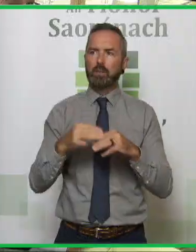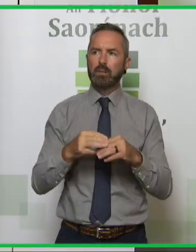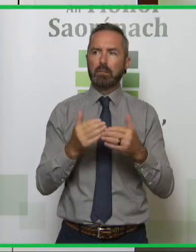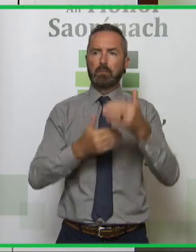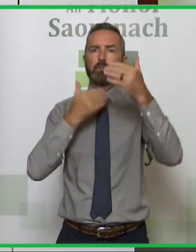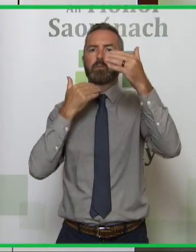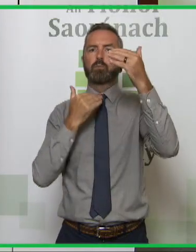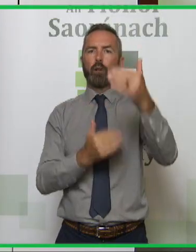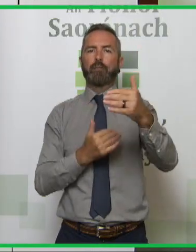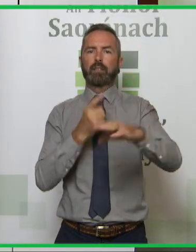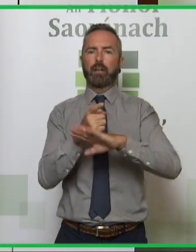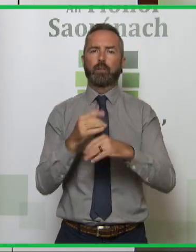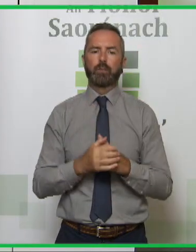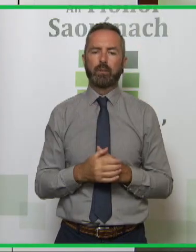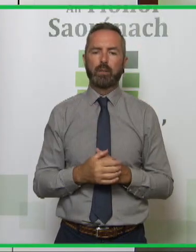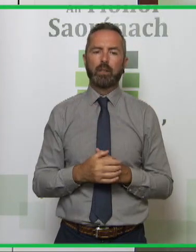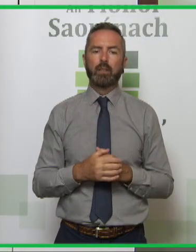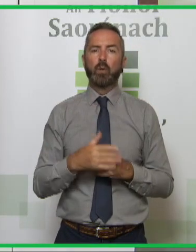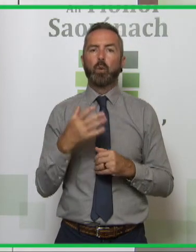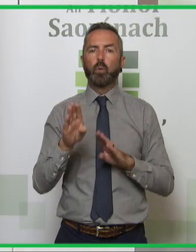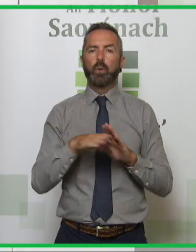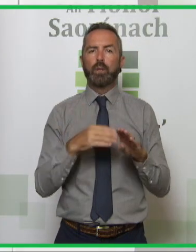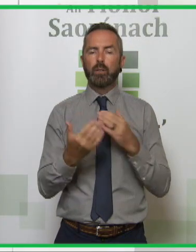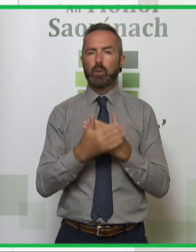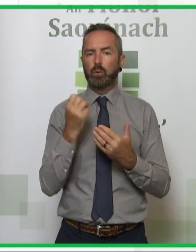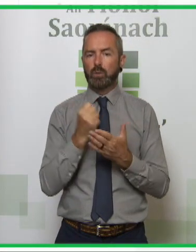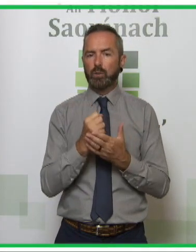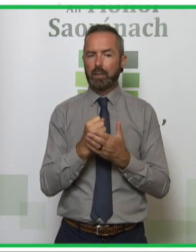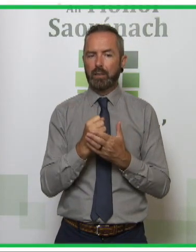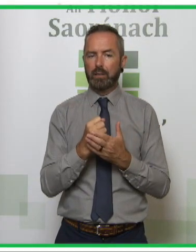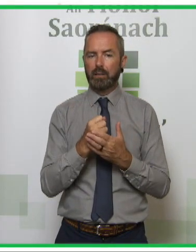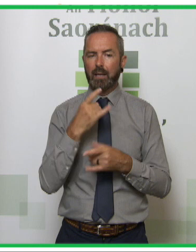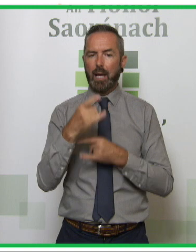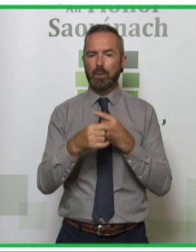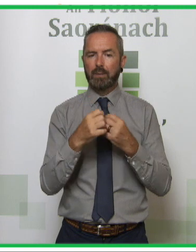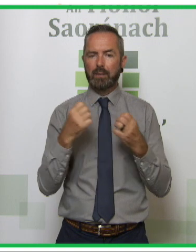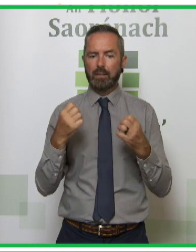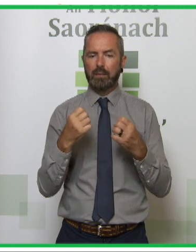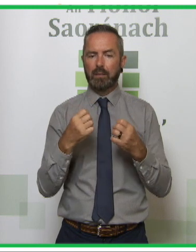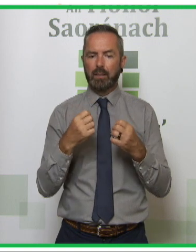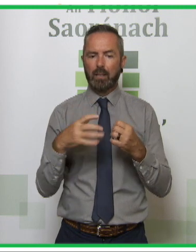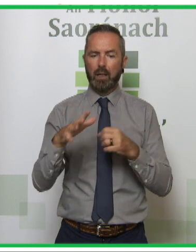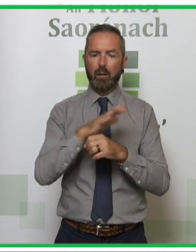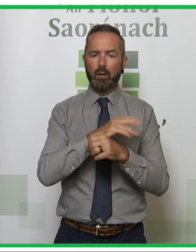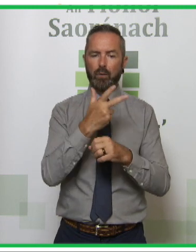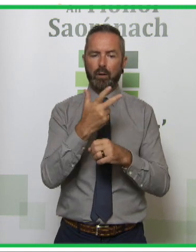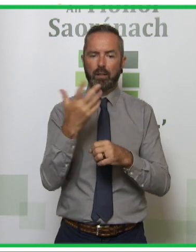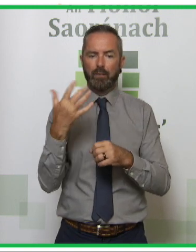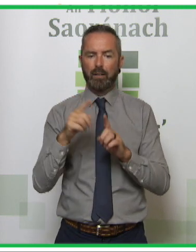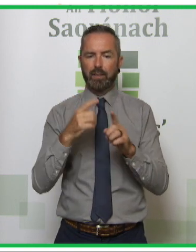really interesting around youth drug use. So this is a study that happens every 4 years across 35 European countries. And there's just some of the Irish headline data